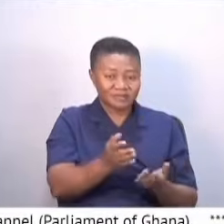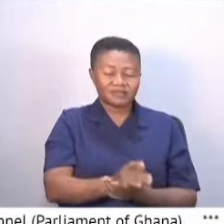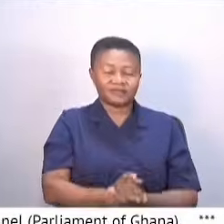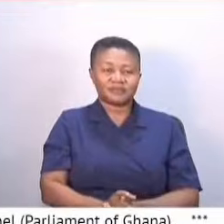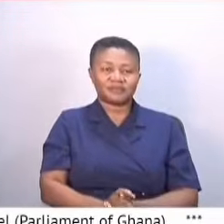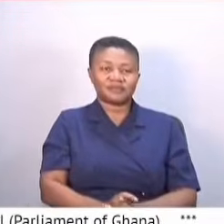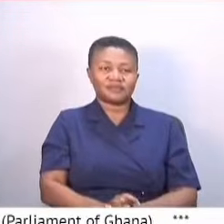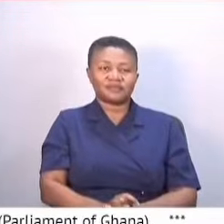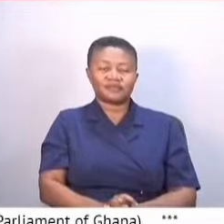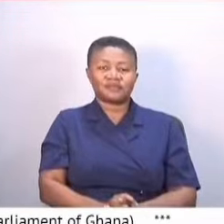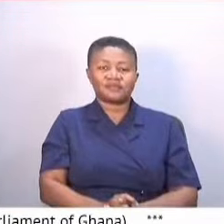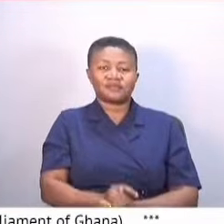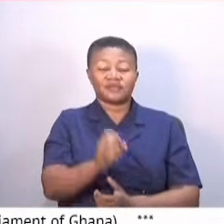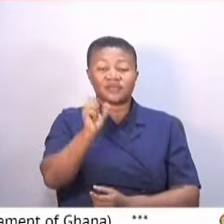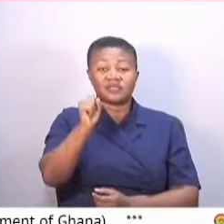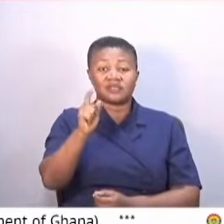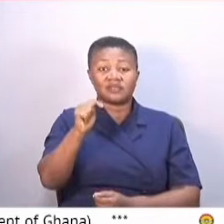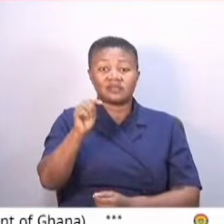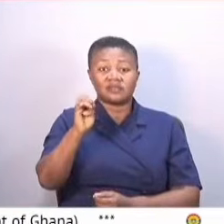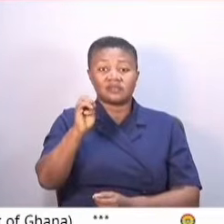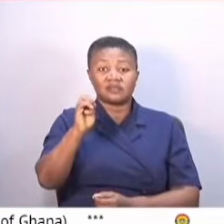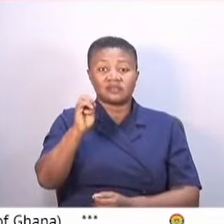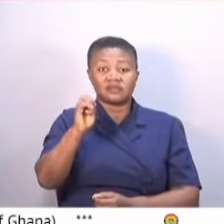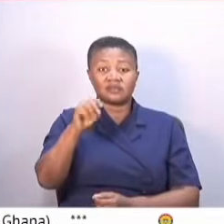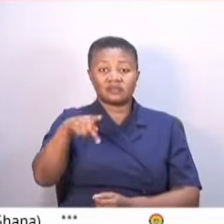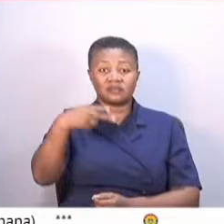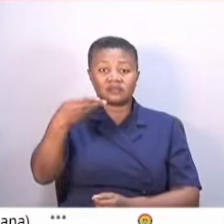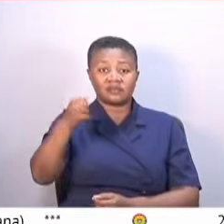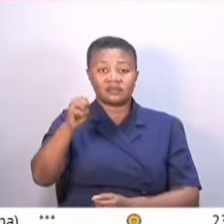Yes, Honorable Stephen Amo.